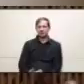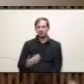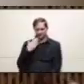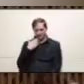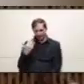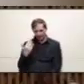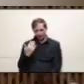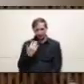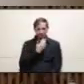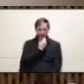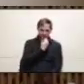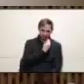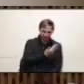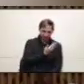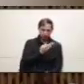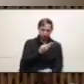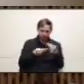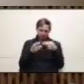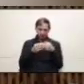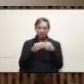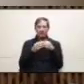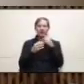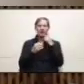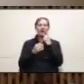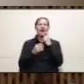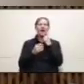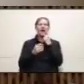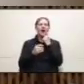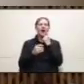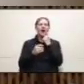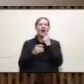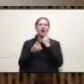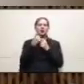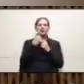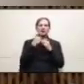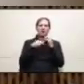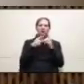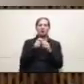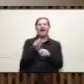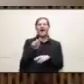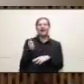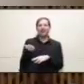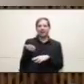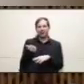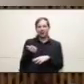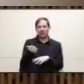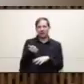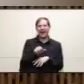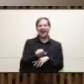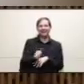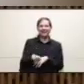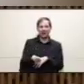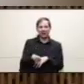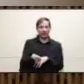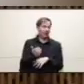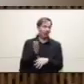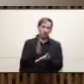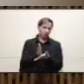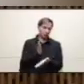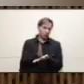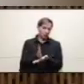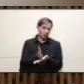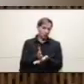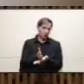Honorable Member. The question on other, I am not sure what could be other big,